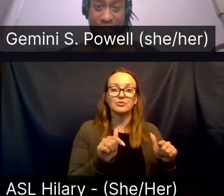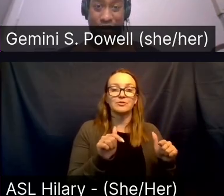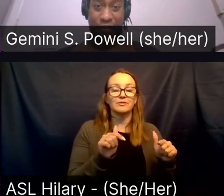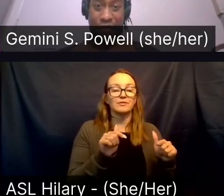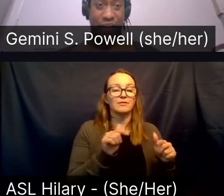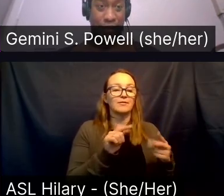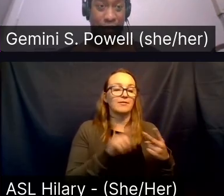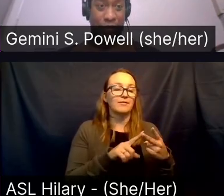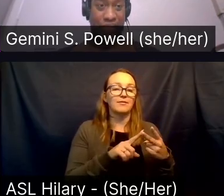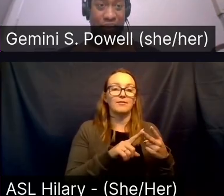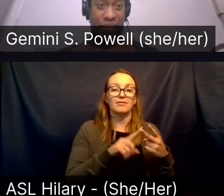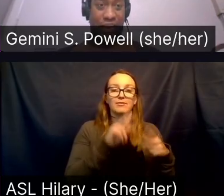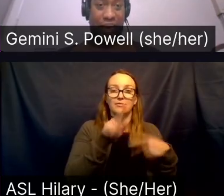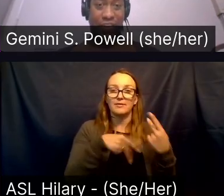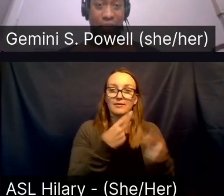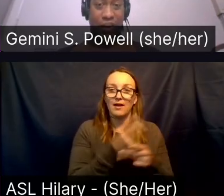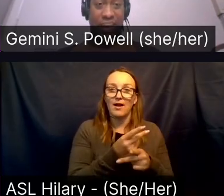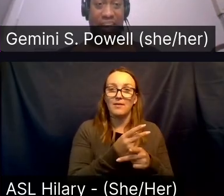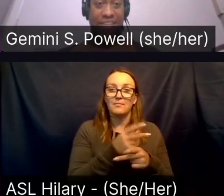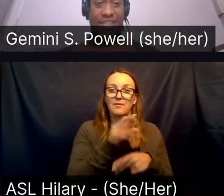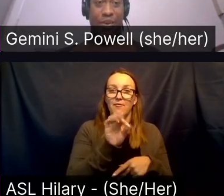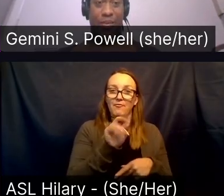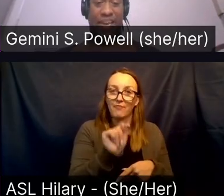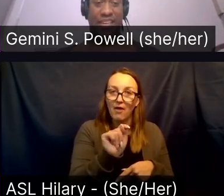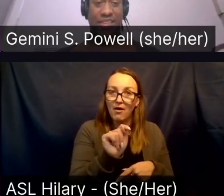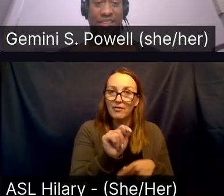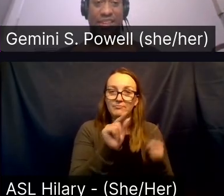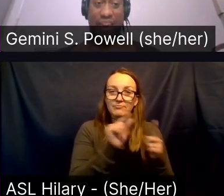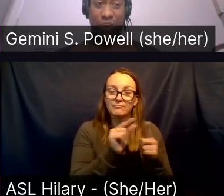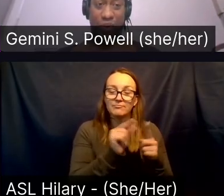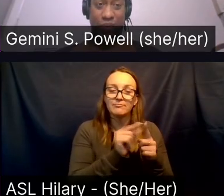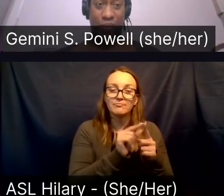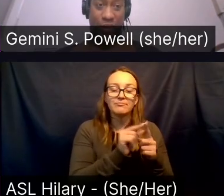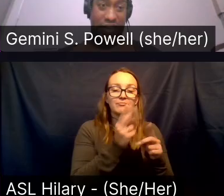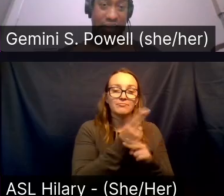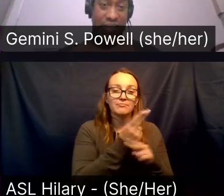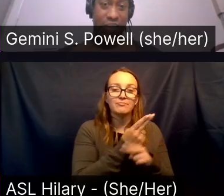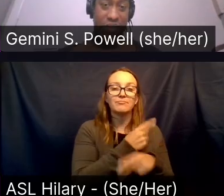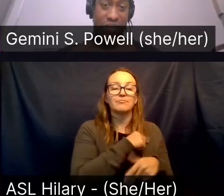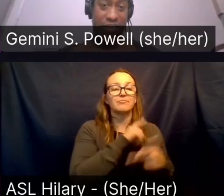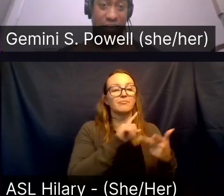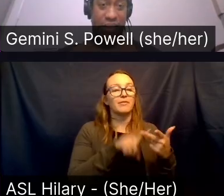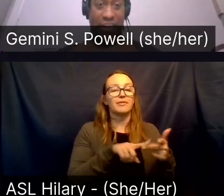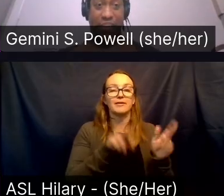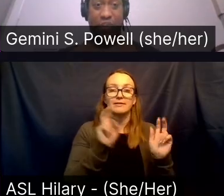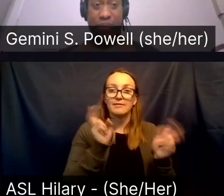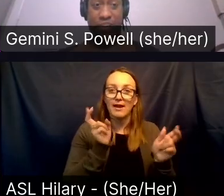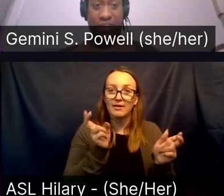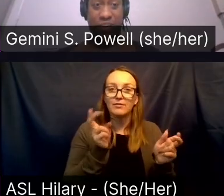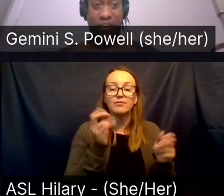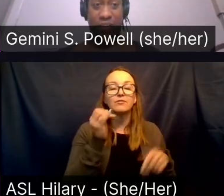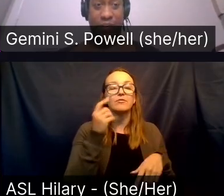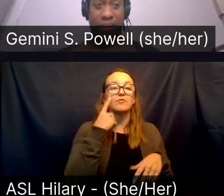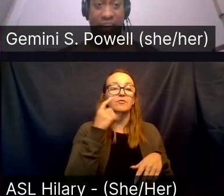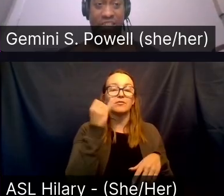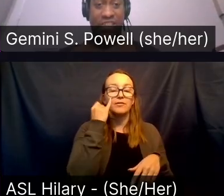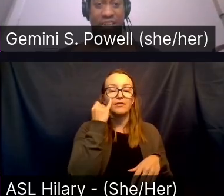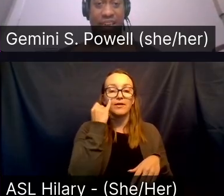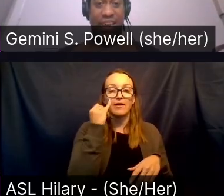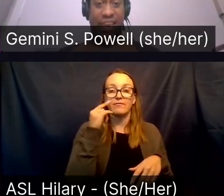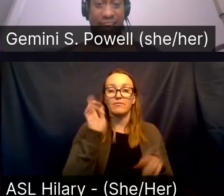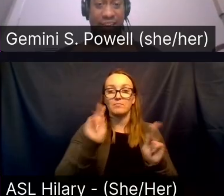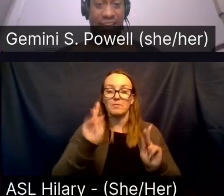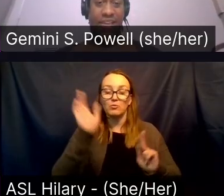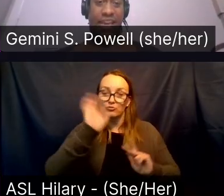font that's going to be used, as well as your page's title when it gets searched, a description of the